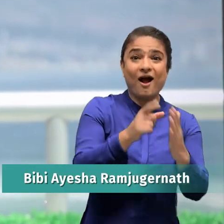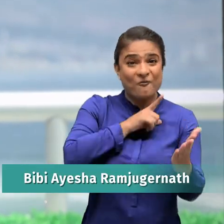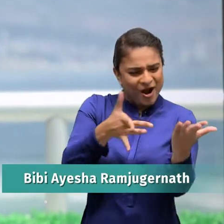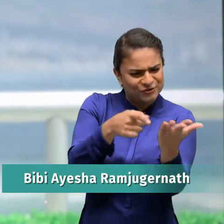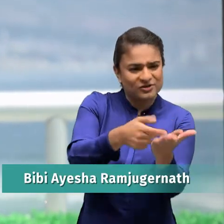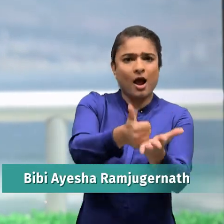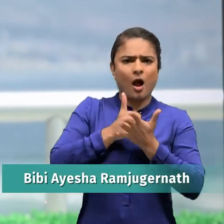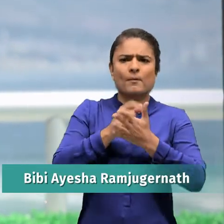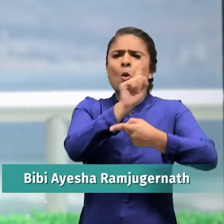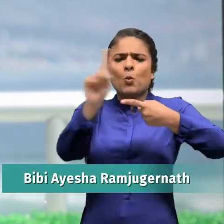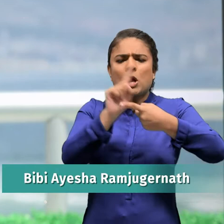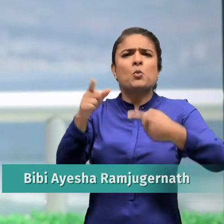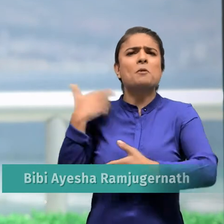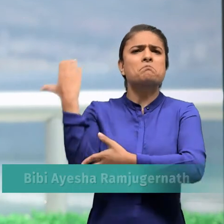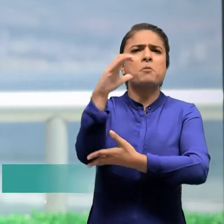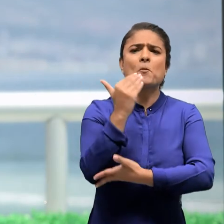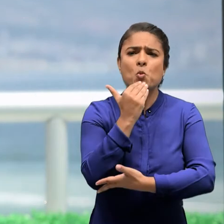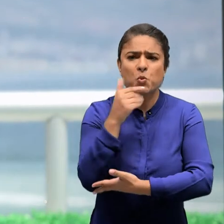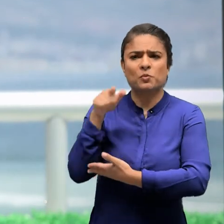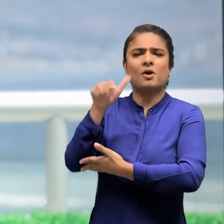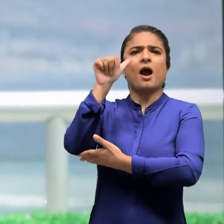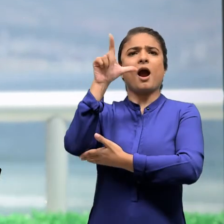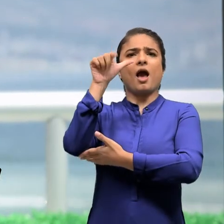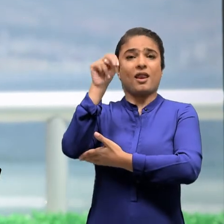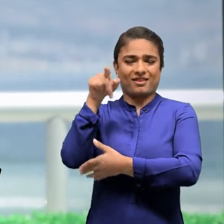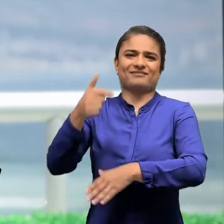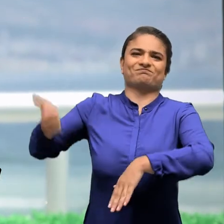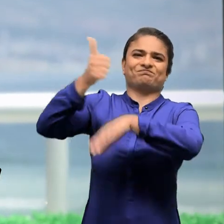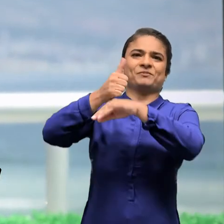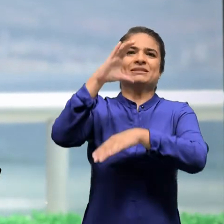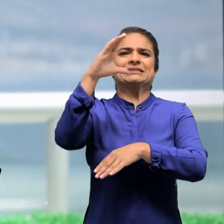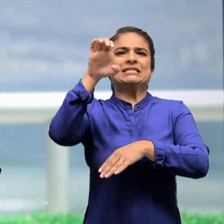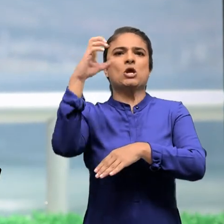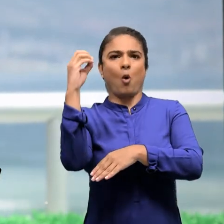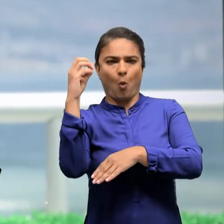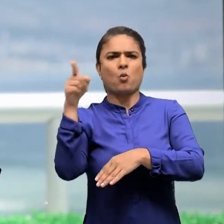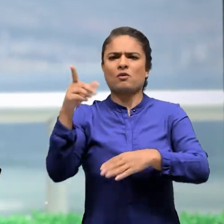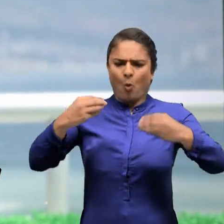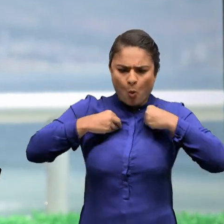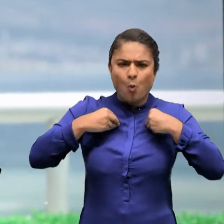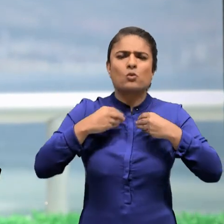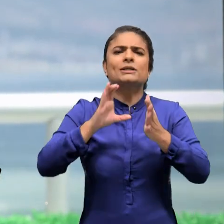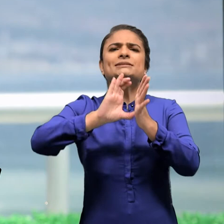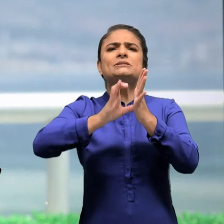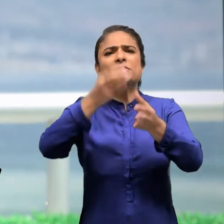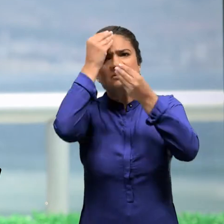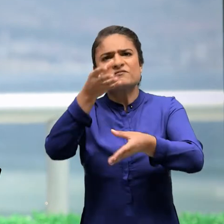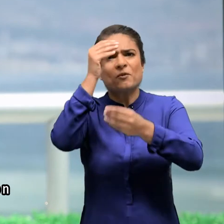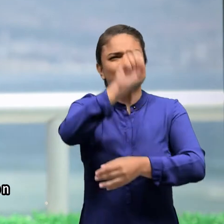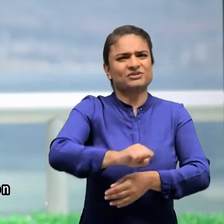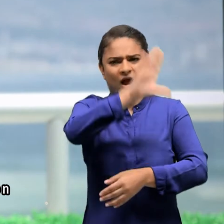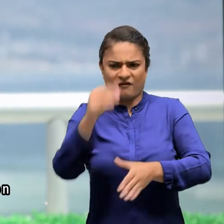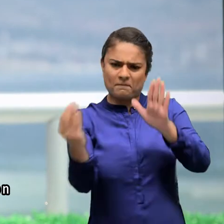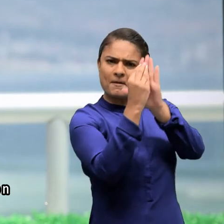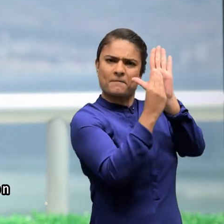hoor. In our weekly bulletin, we visit Mr. Alan Downey, founder and CEO of Disability Information South Africa,